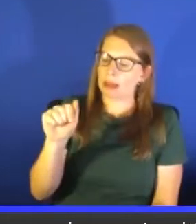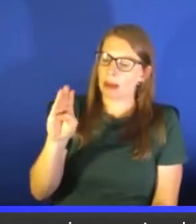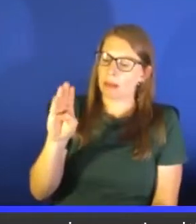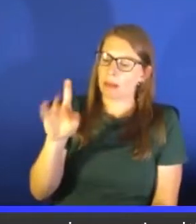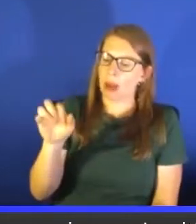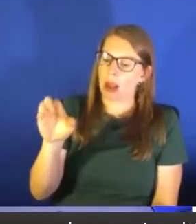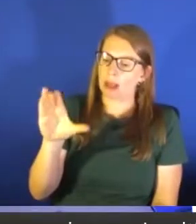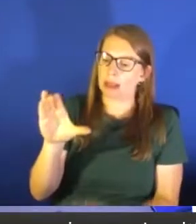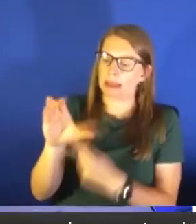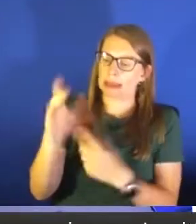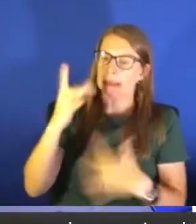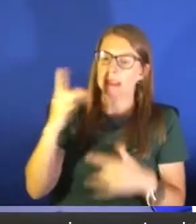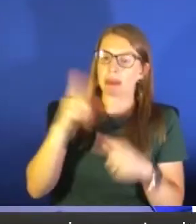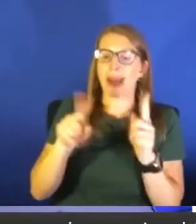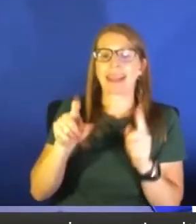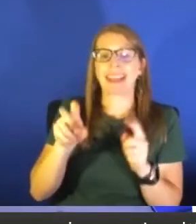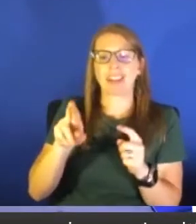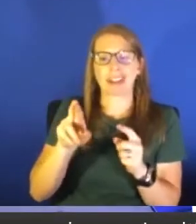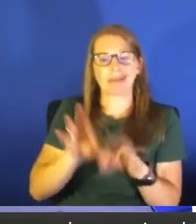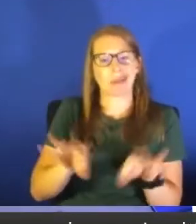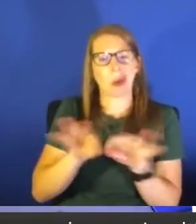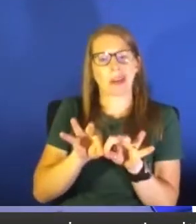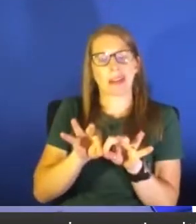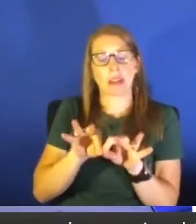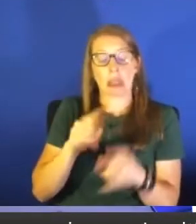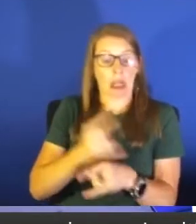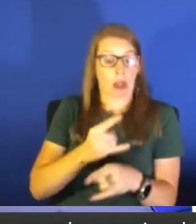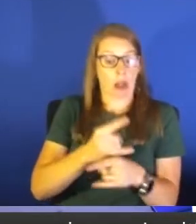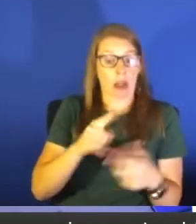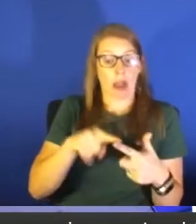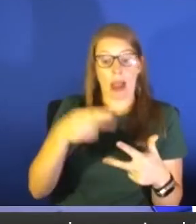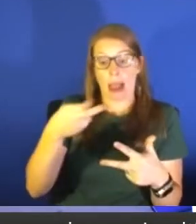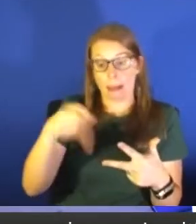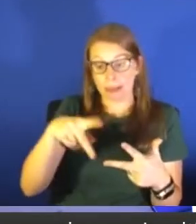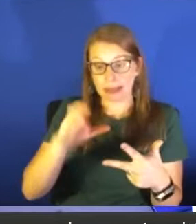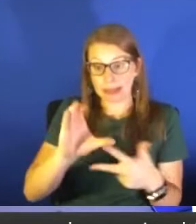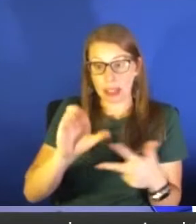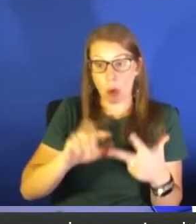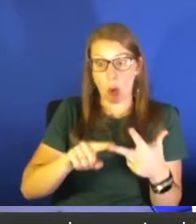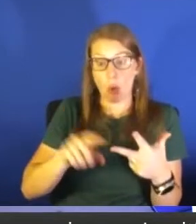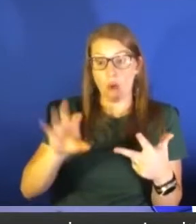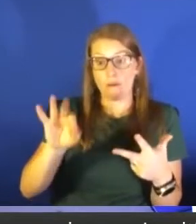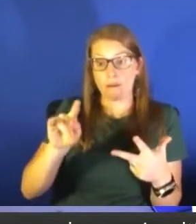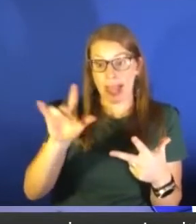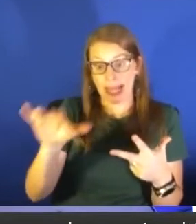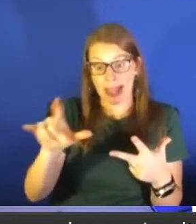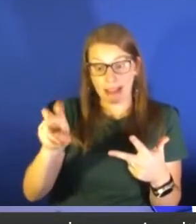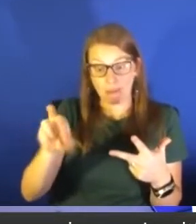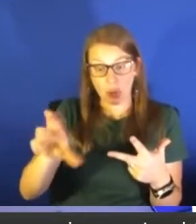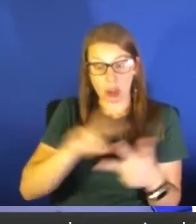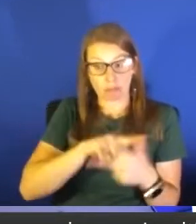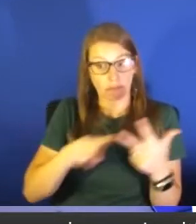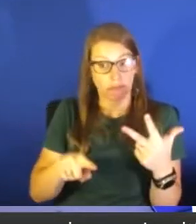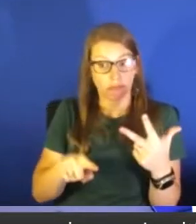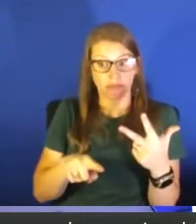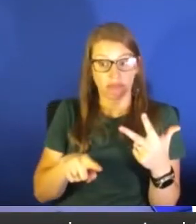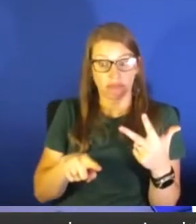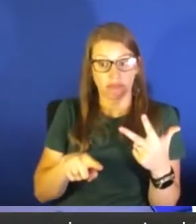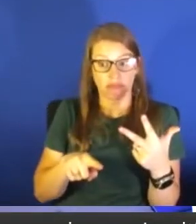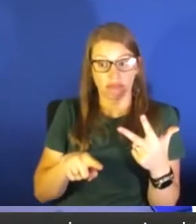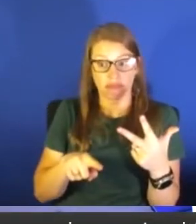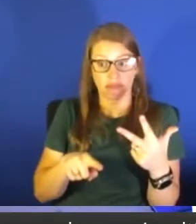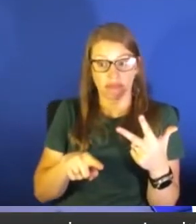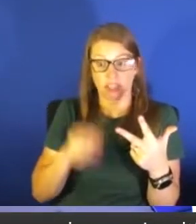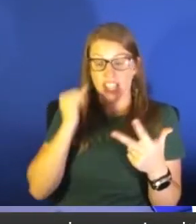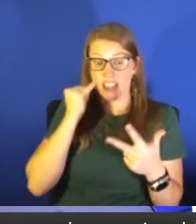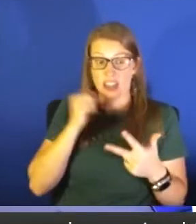that. And so whether it's alcohol, hep C, or fatty liver, it all ends up, if you don't